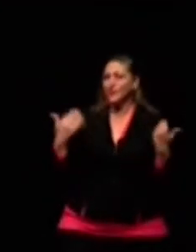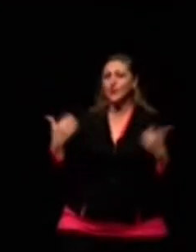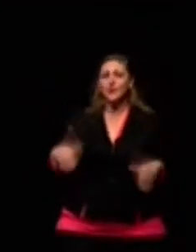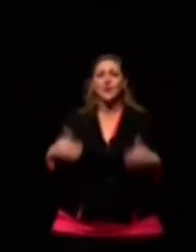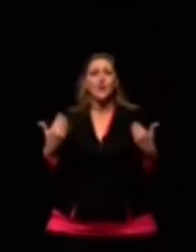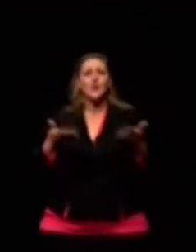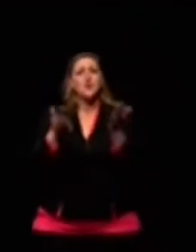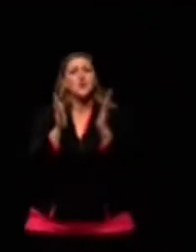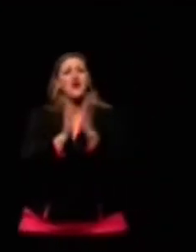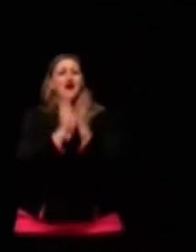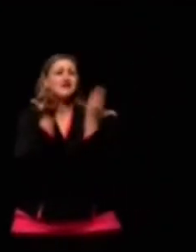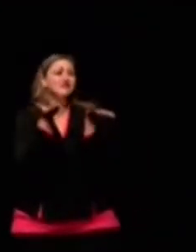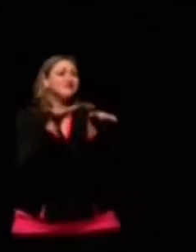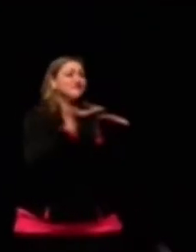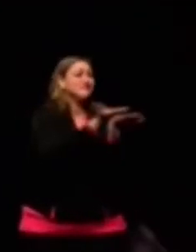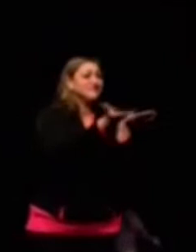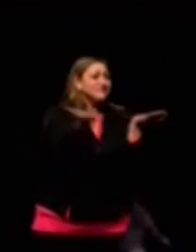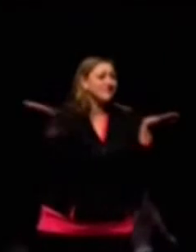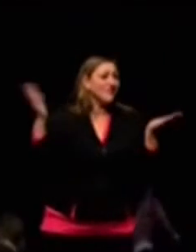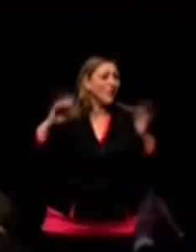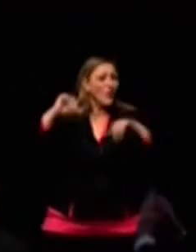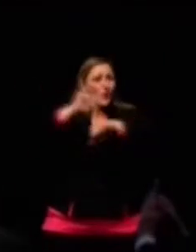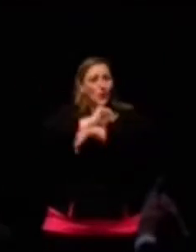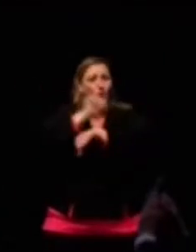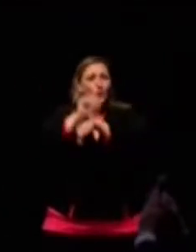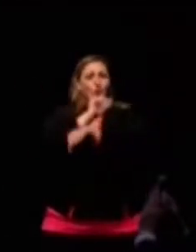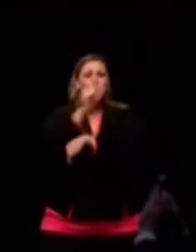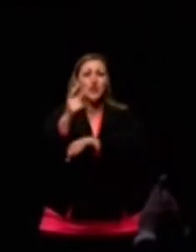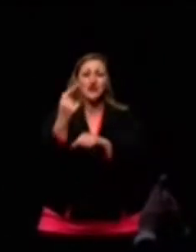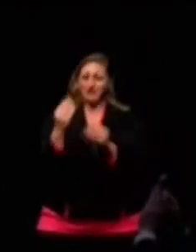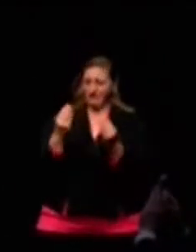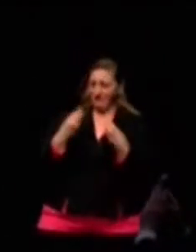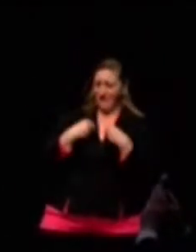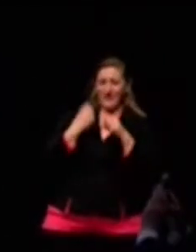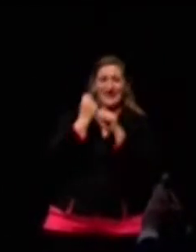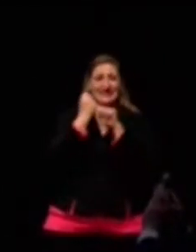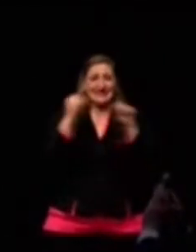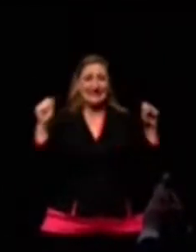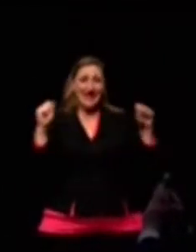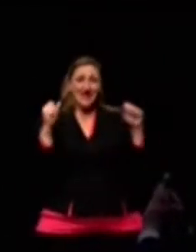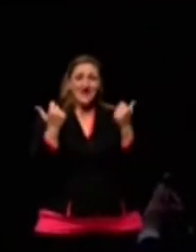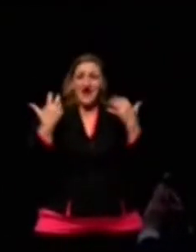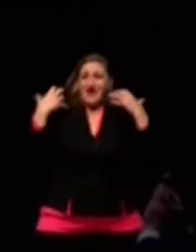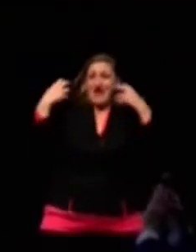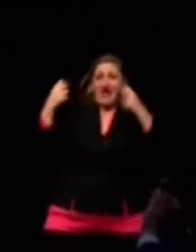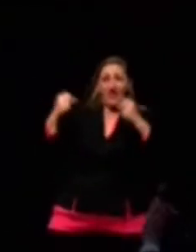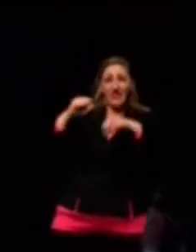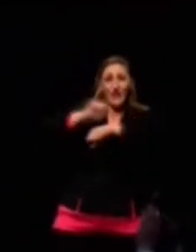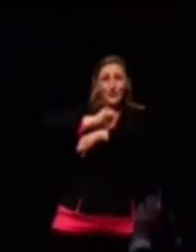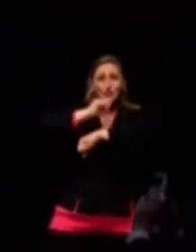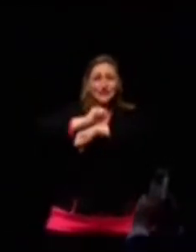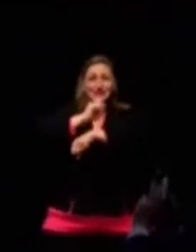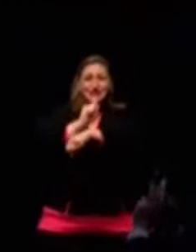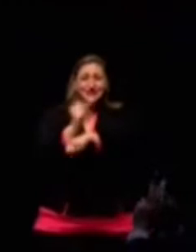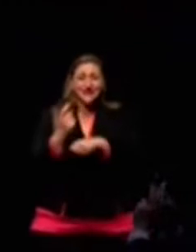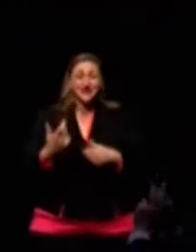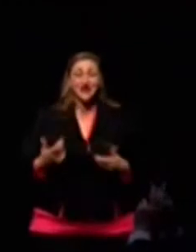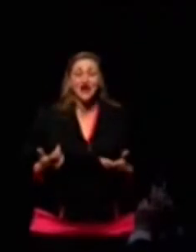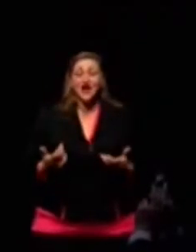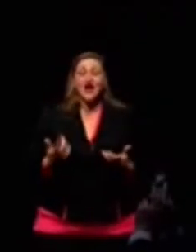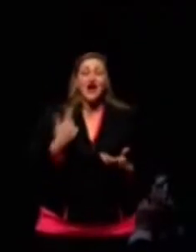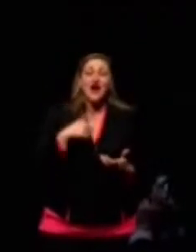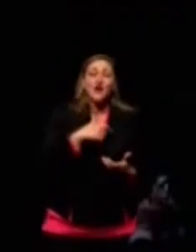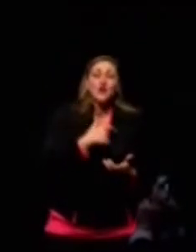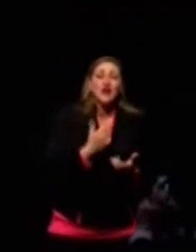a lot of everyone on the front lines who kept us safe and healthy and working. And we